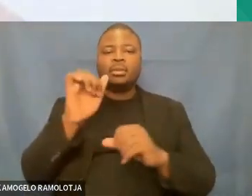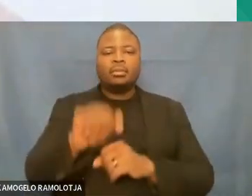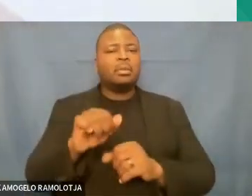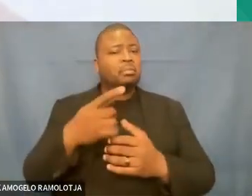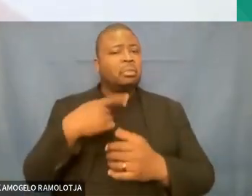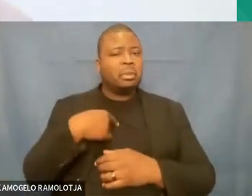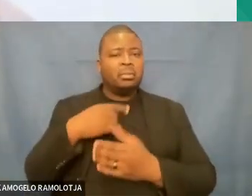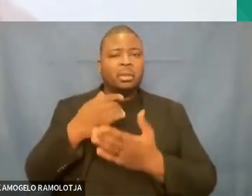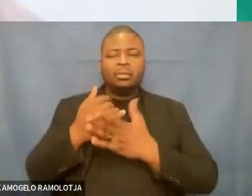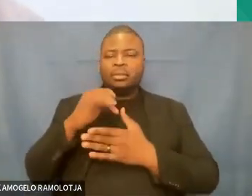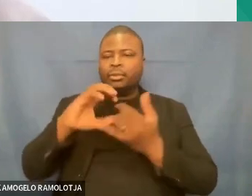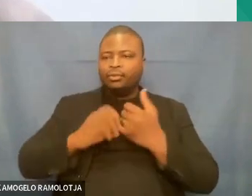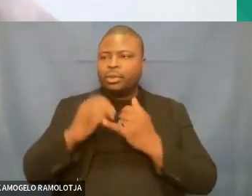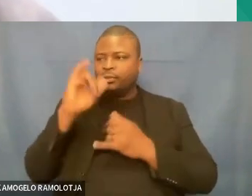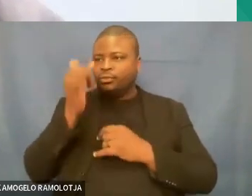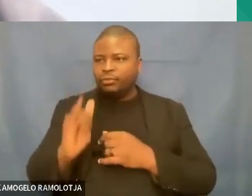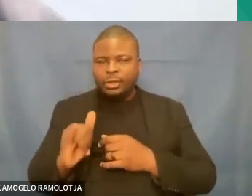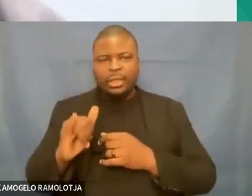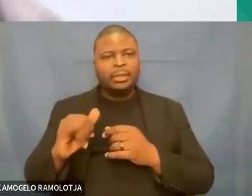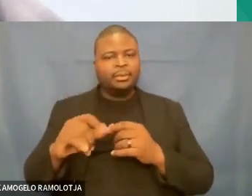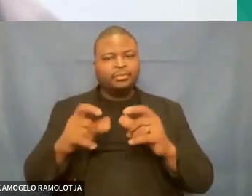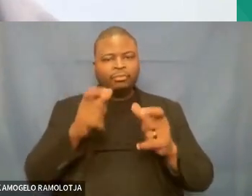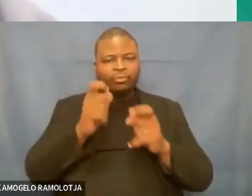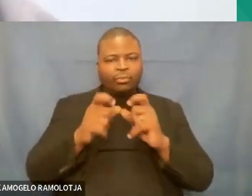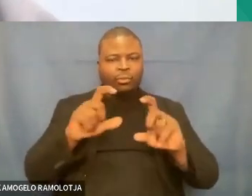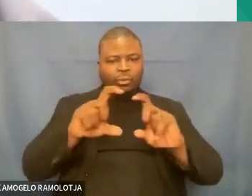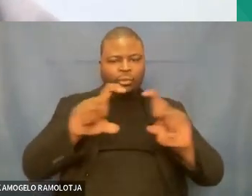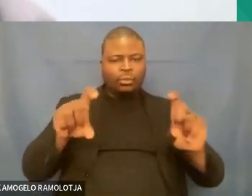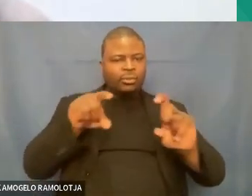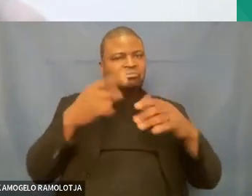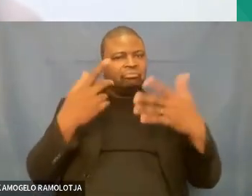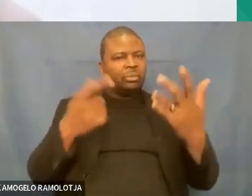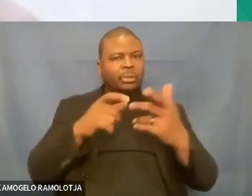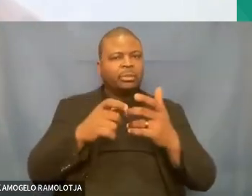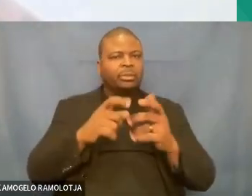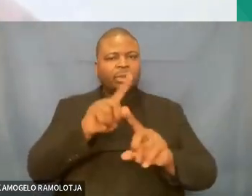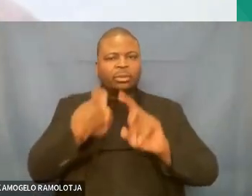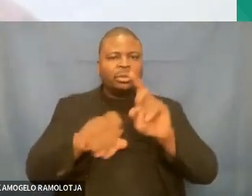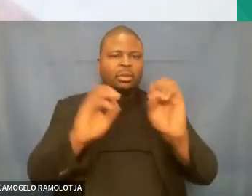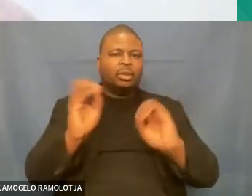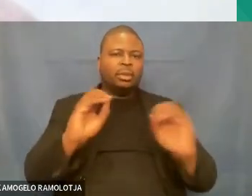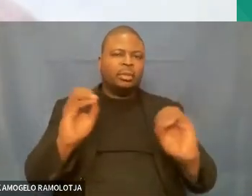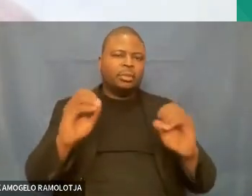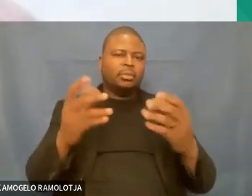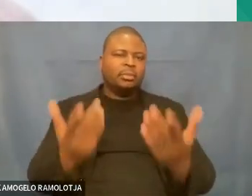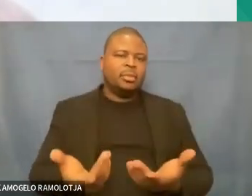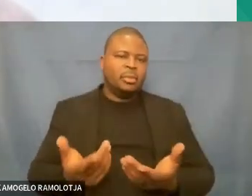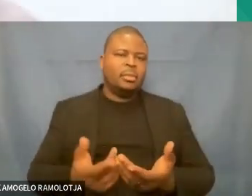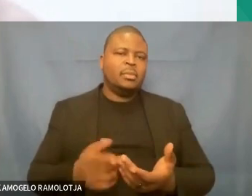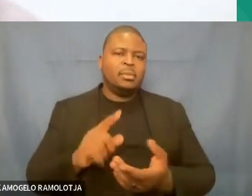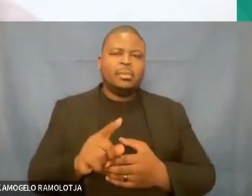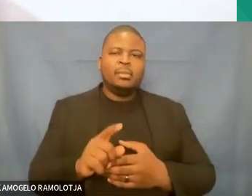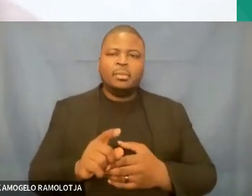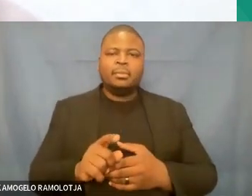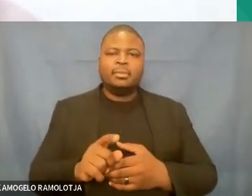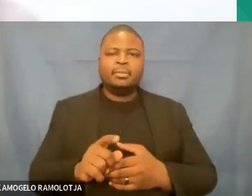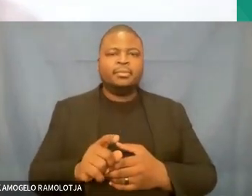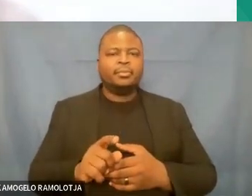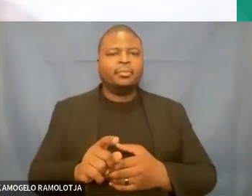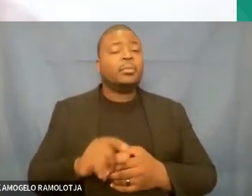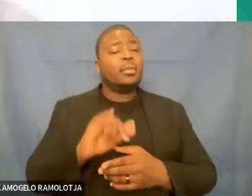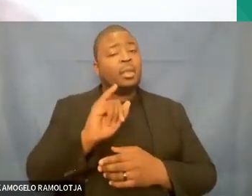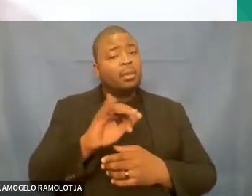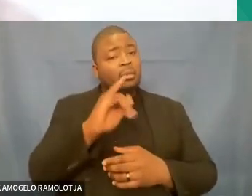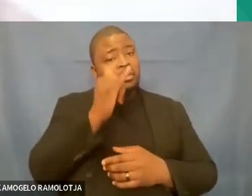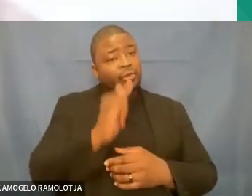there's any particular questions. I see Julie says a fantastic presentation. May I just check if there's any questions? You are welcome